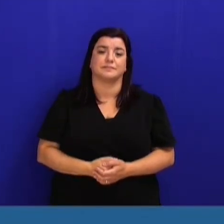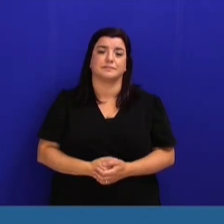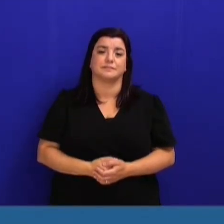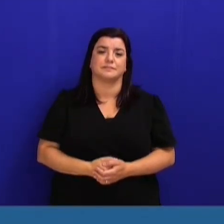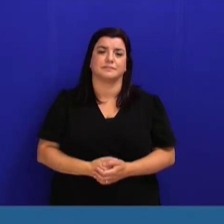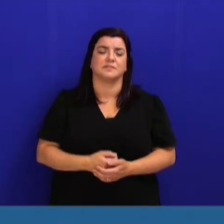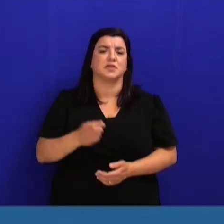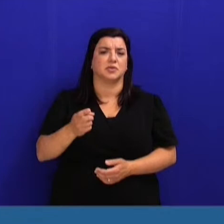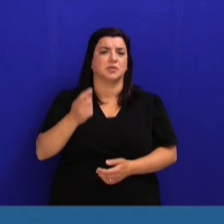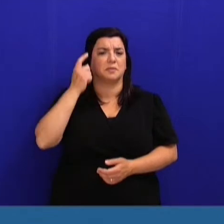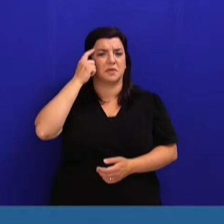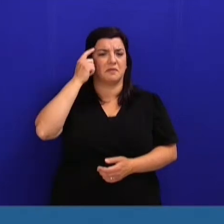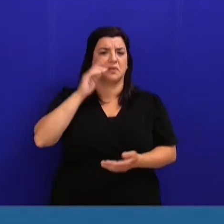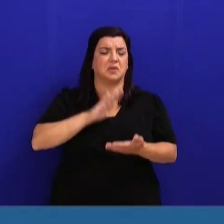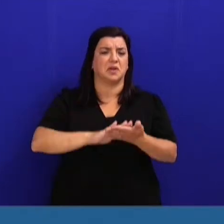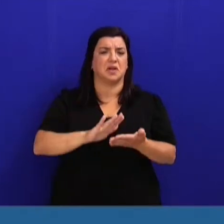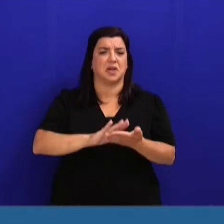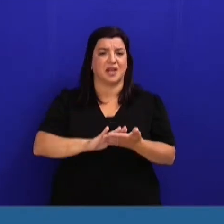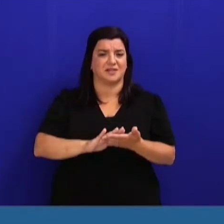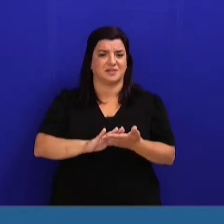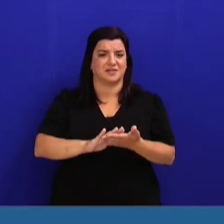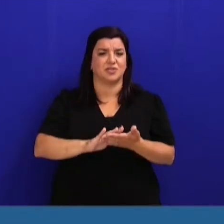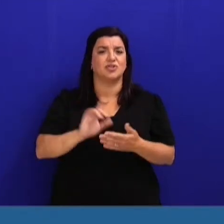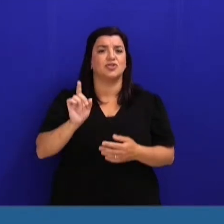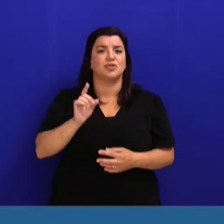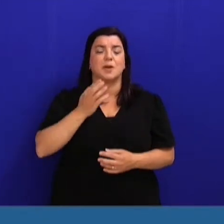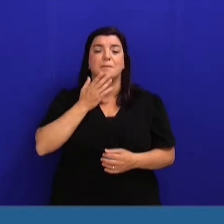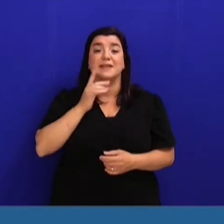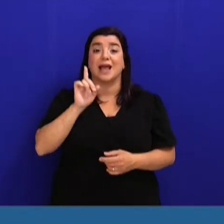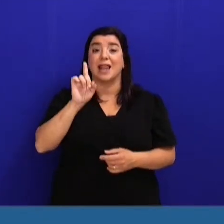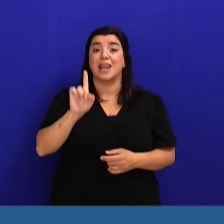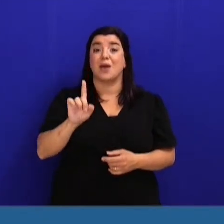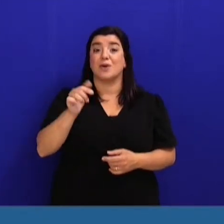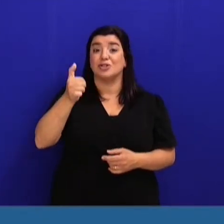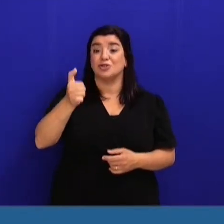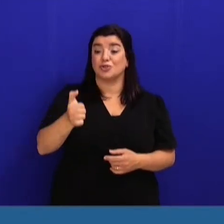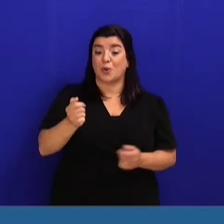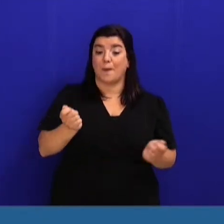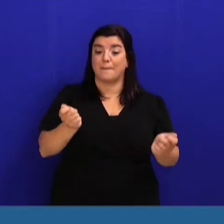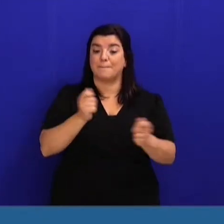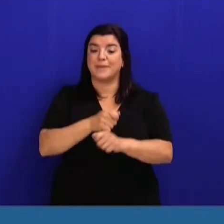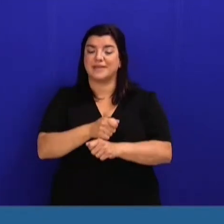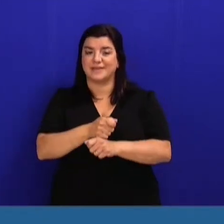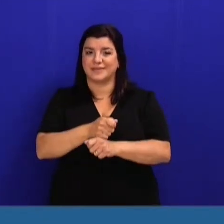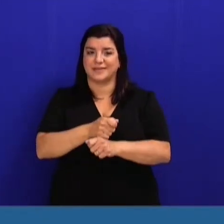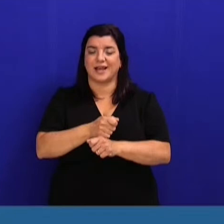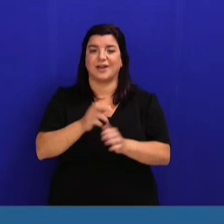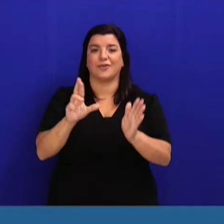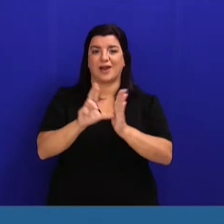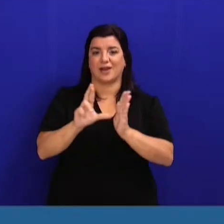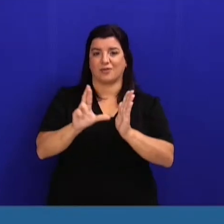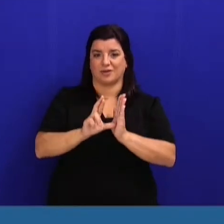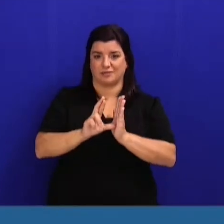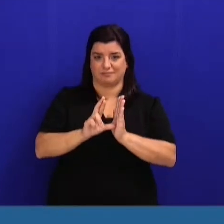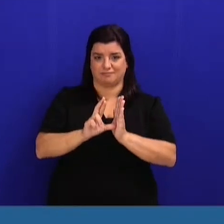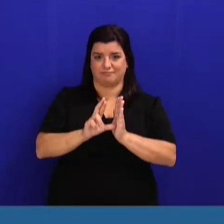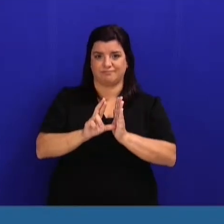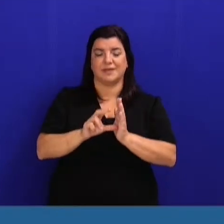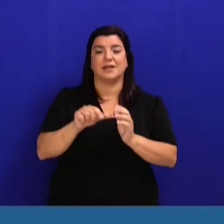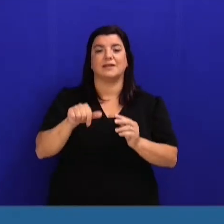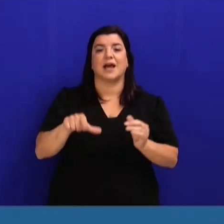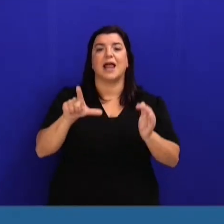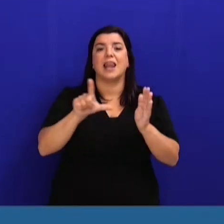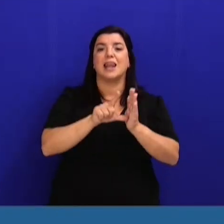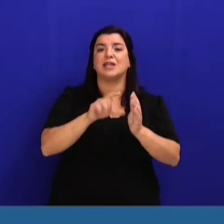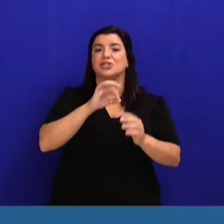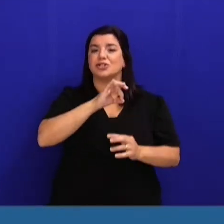rajtu issa mill-ewwel ta' Ġunju inbidlet l-istrateġija fejn ħarġet ukoll avviż legali li japplika mill-ewwel ta' Ġunju